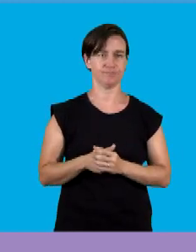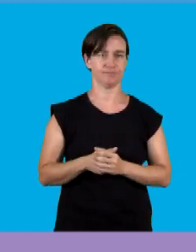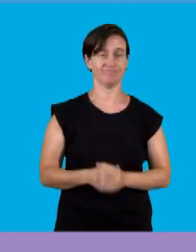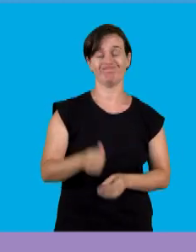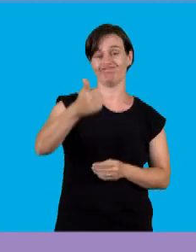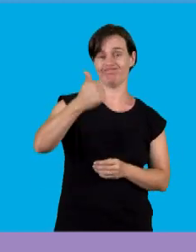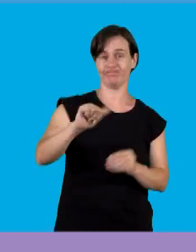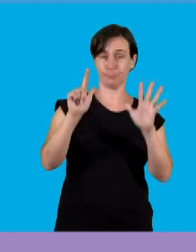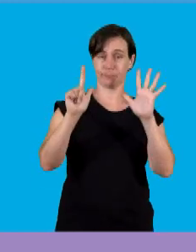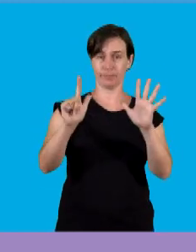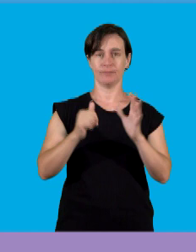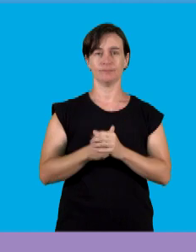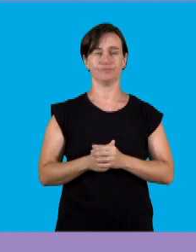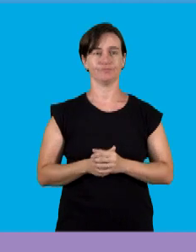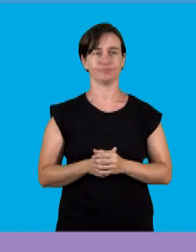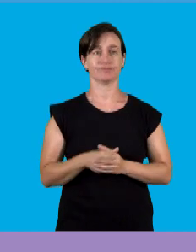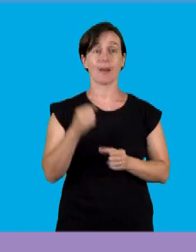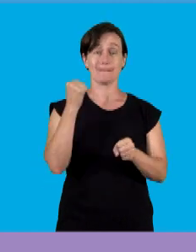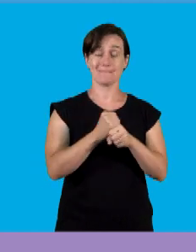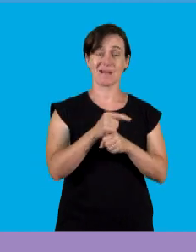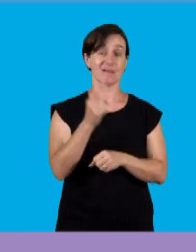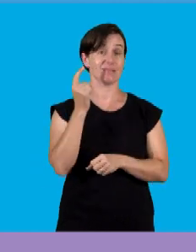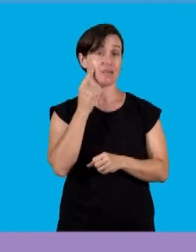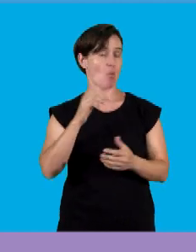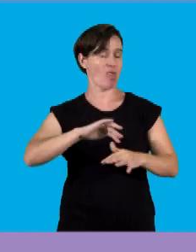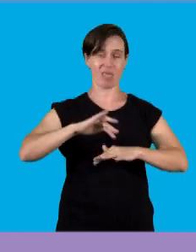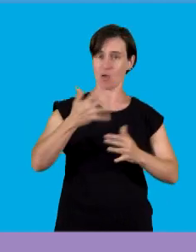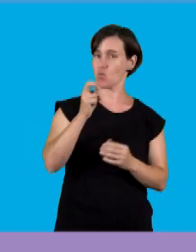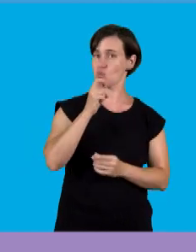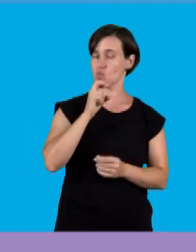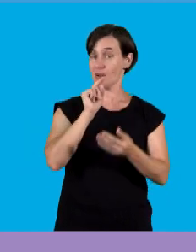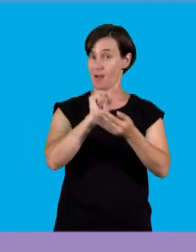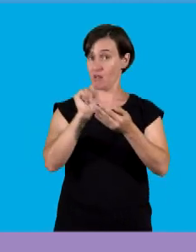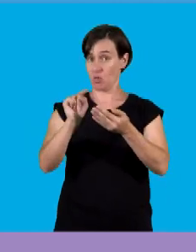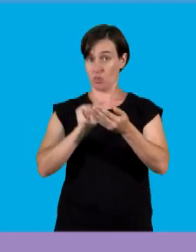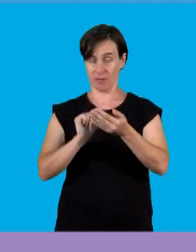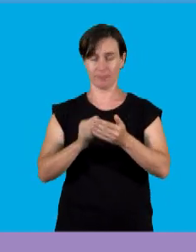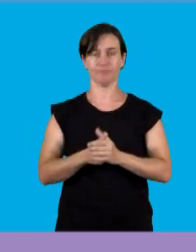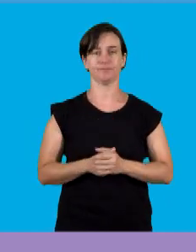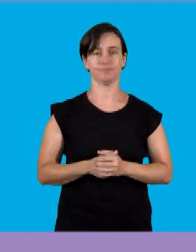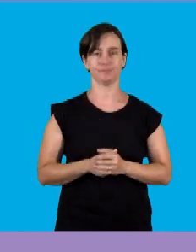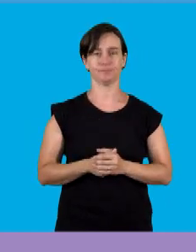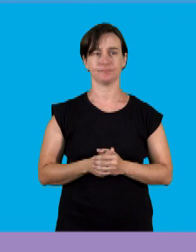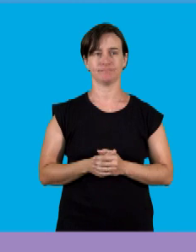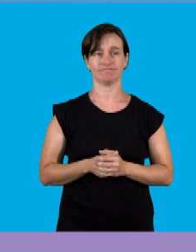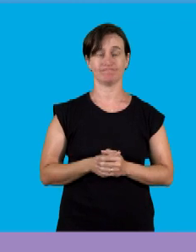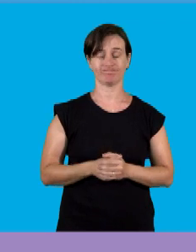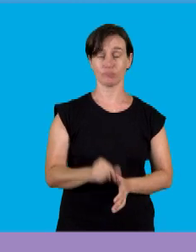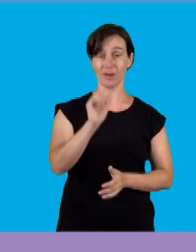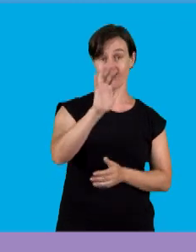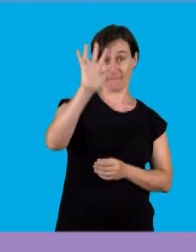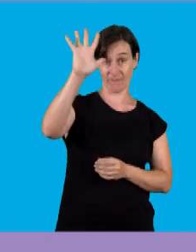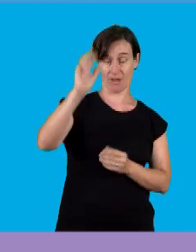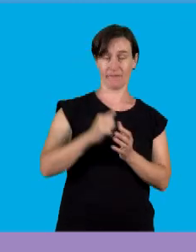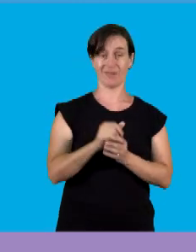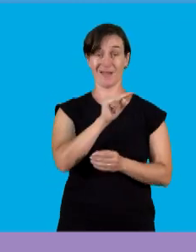Now, the next question here says simplify the following again without the use of a calculator. Now we have 5